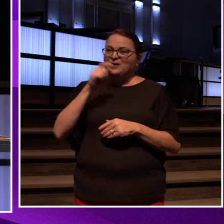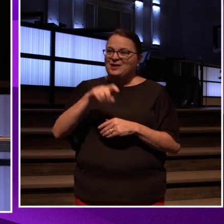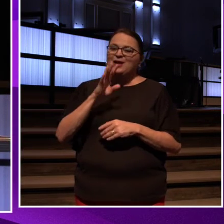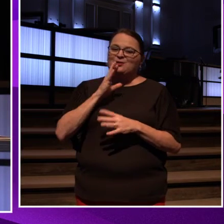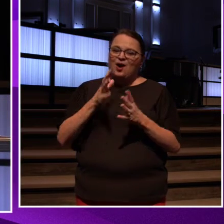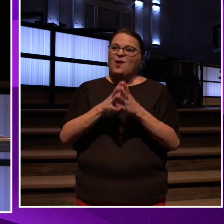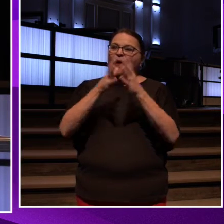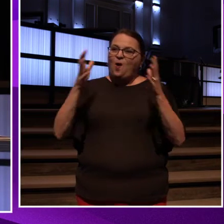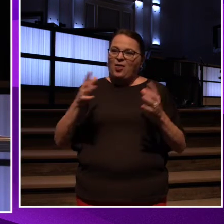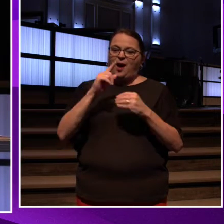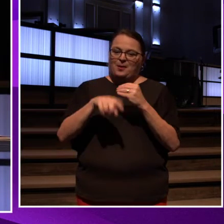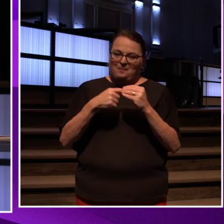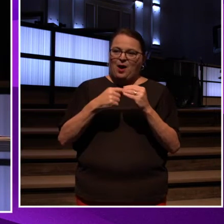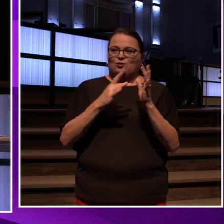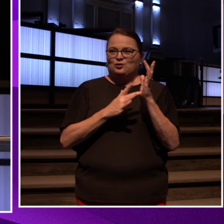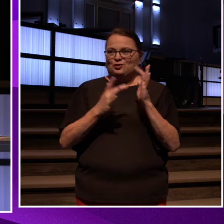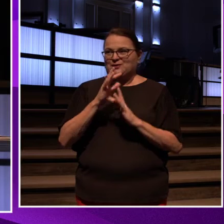about Jesus Christ.